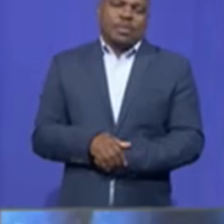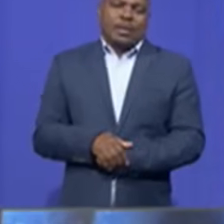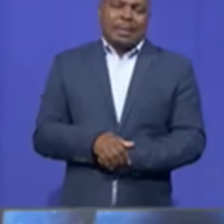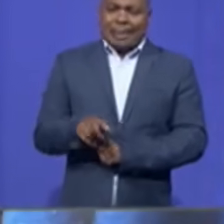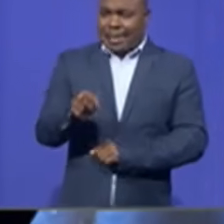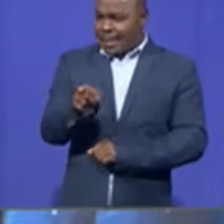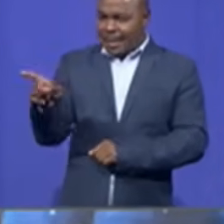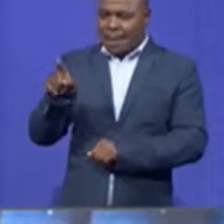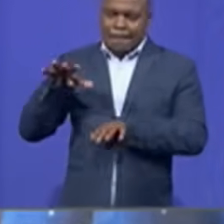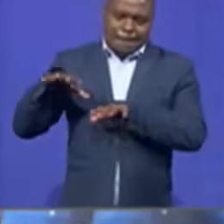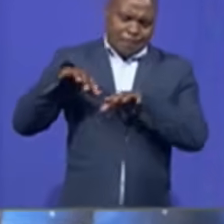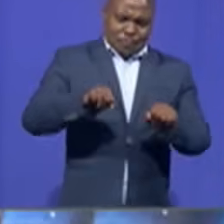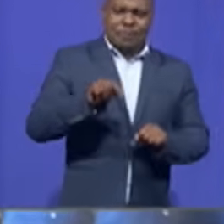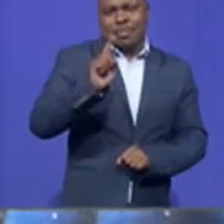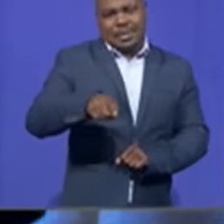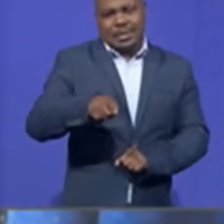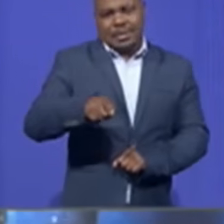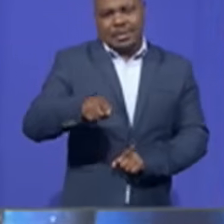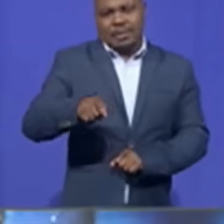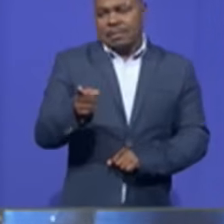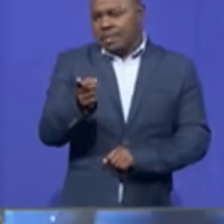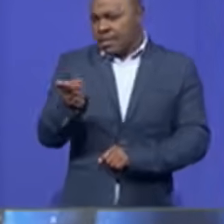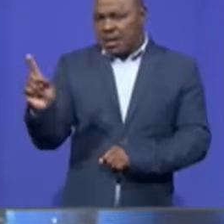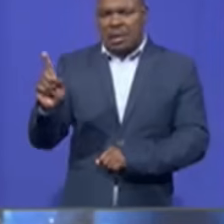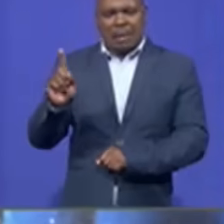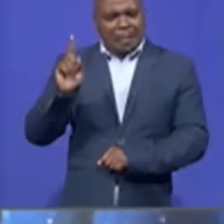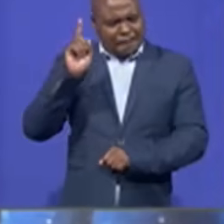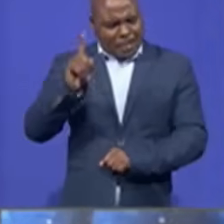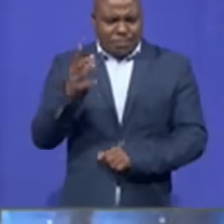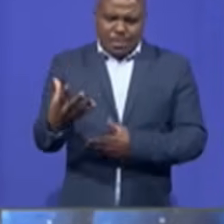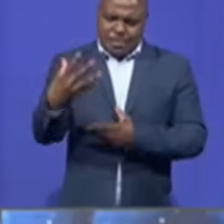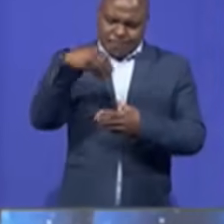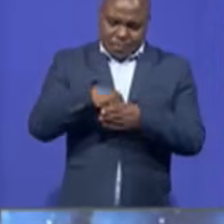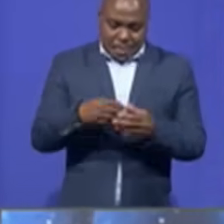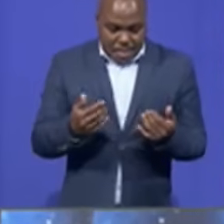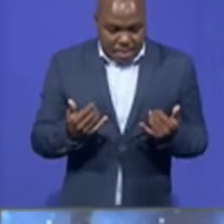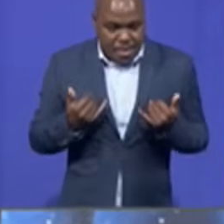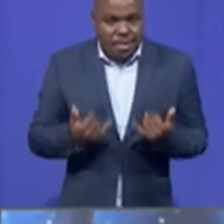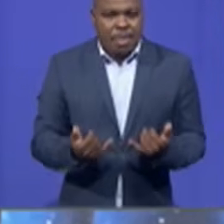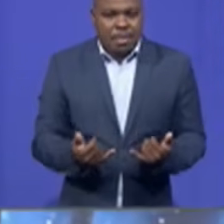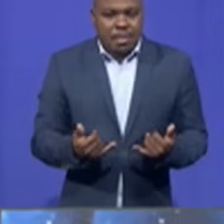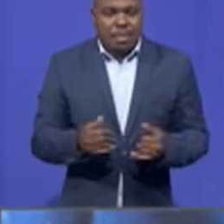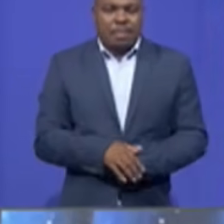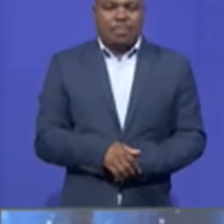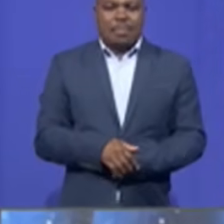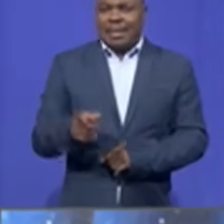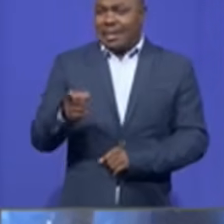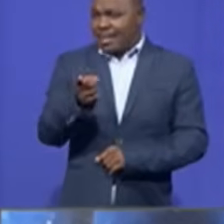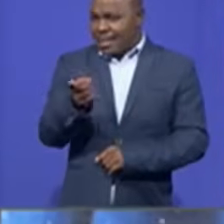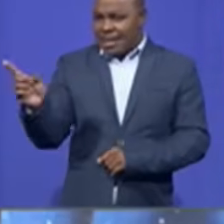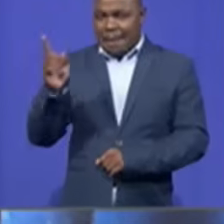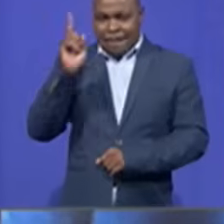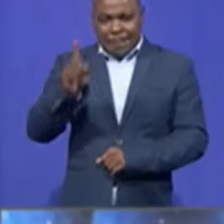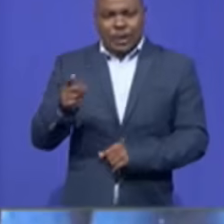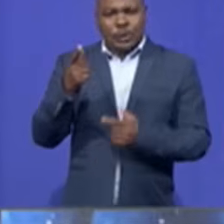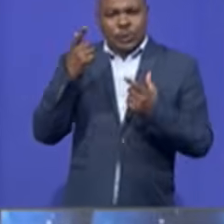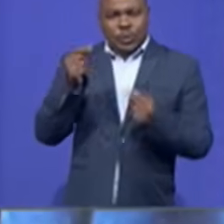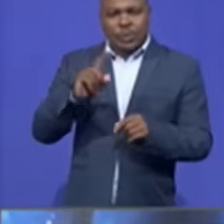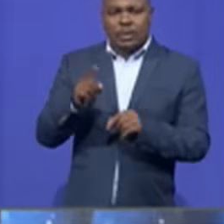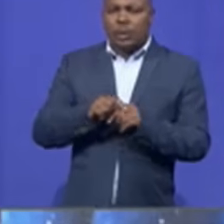They must take over. And they must become involved now. They must watch this